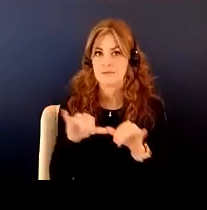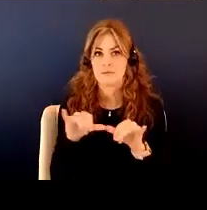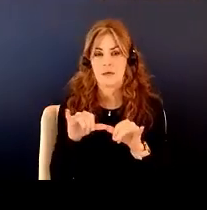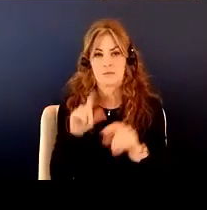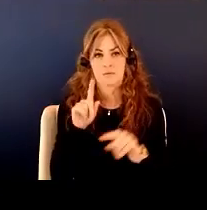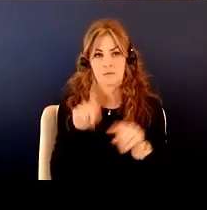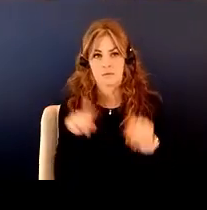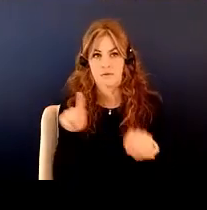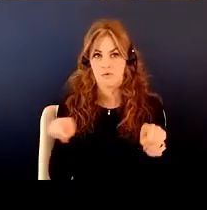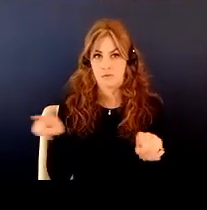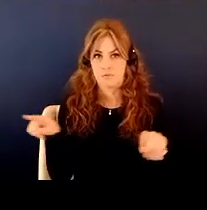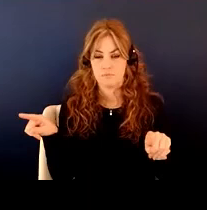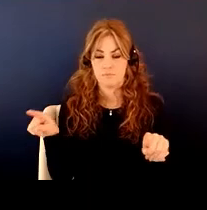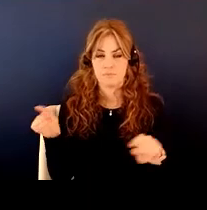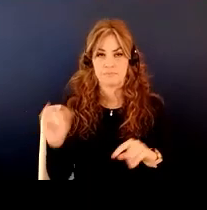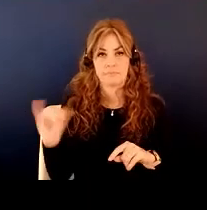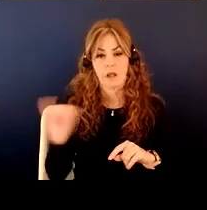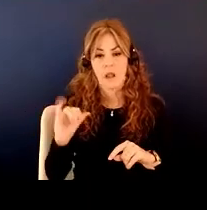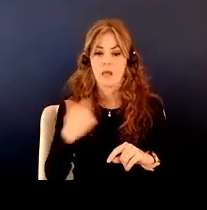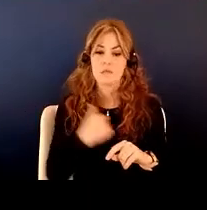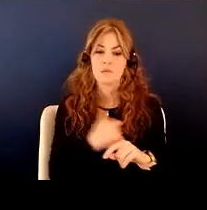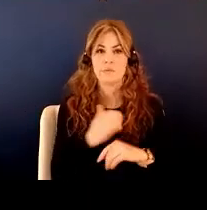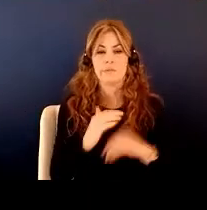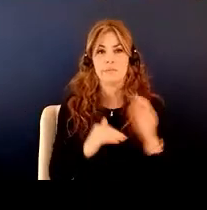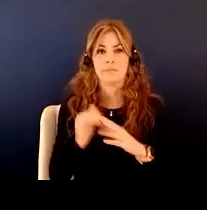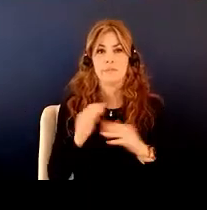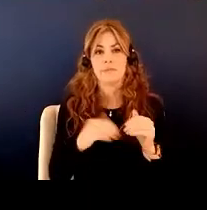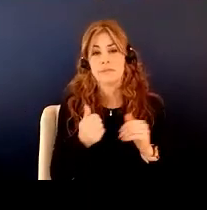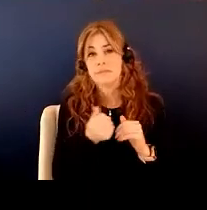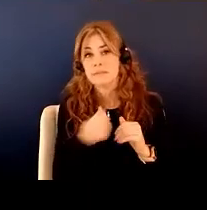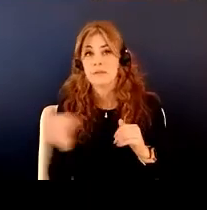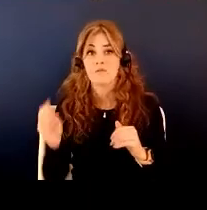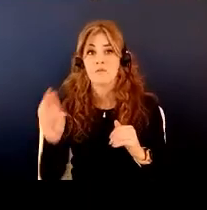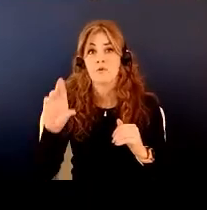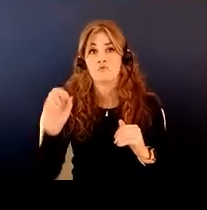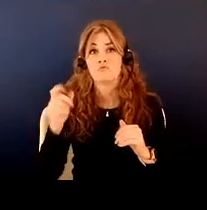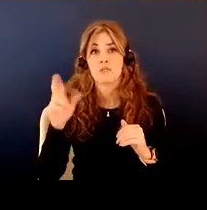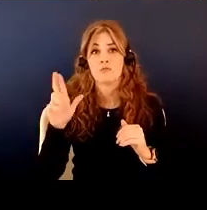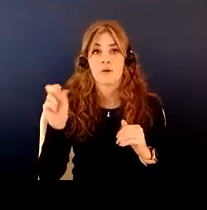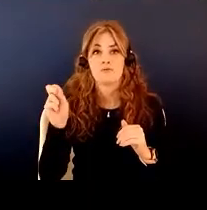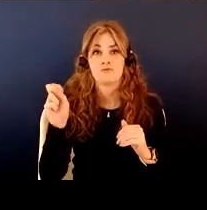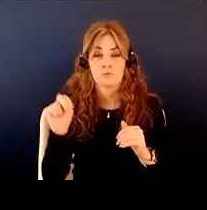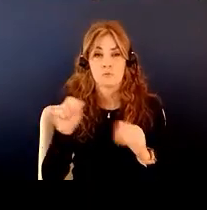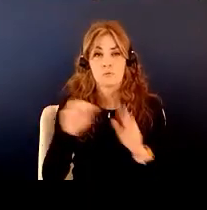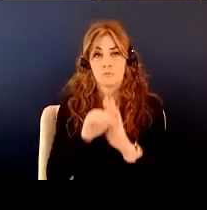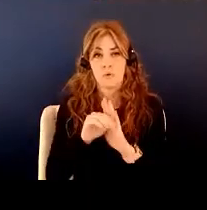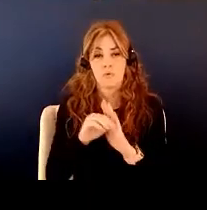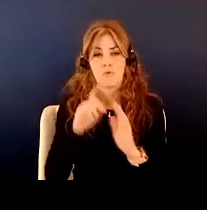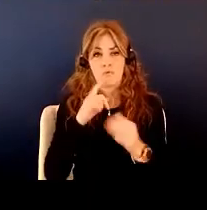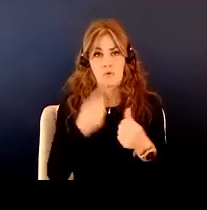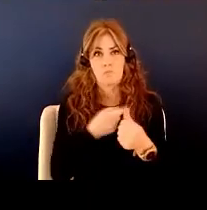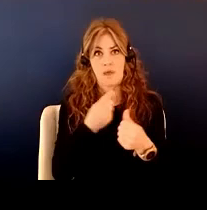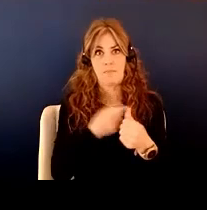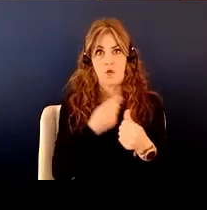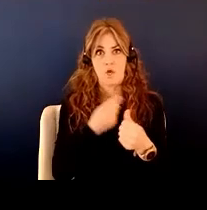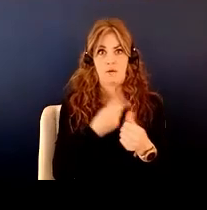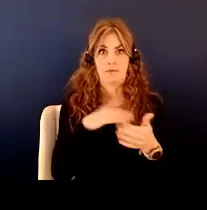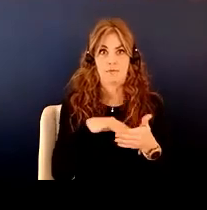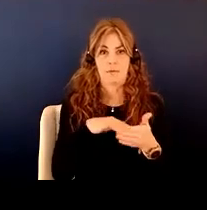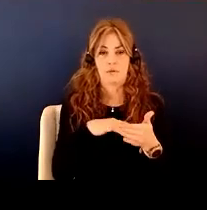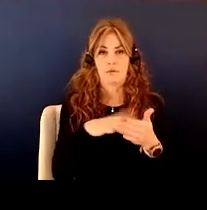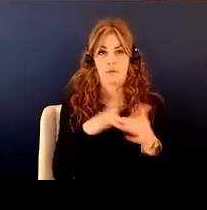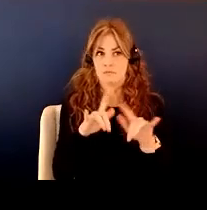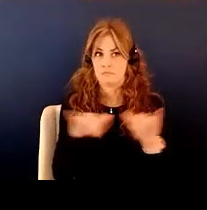way they do. So just like we would build multiple regression models for our primary studies, where we try to